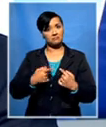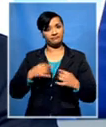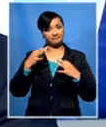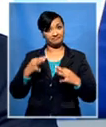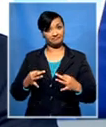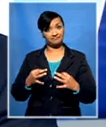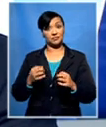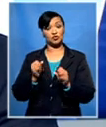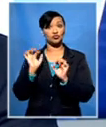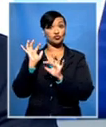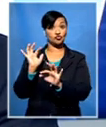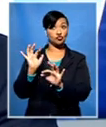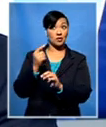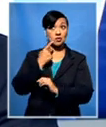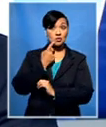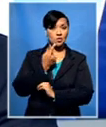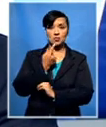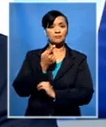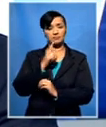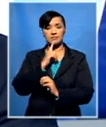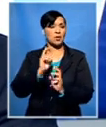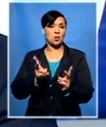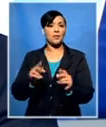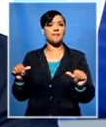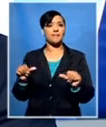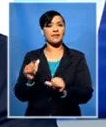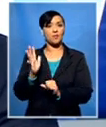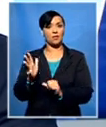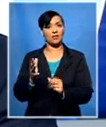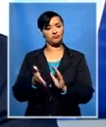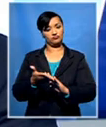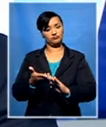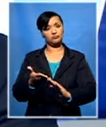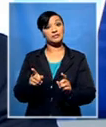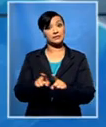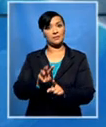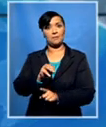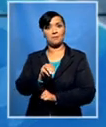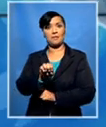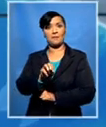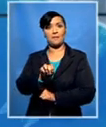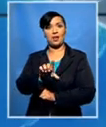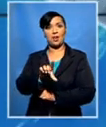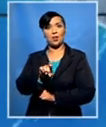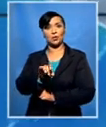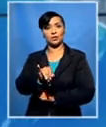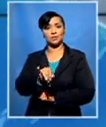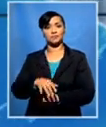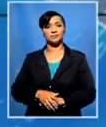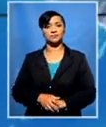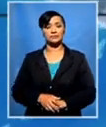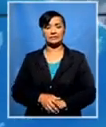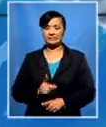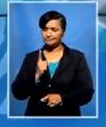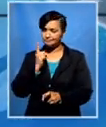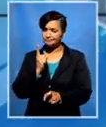call off the strike. So there will be no strike tomorrow. Taxis will be operating normally, including in Mamelodi. So it's been a